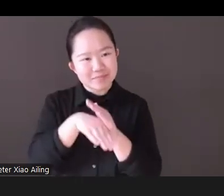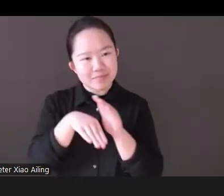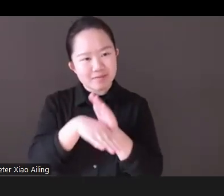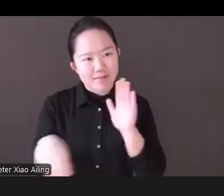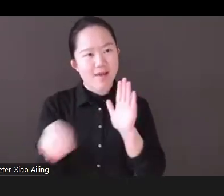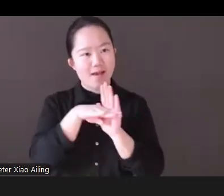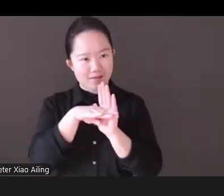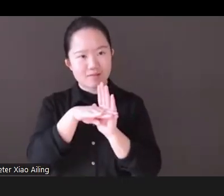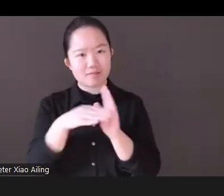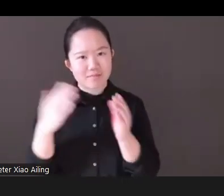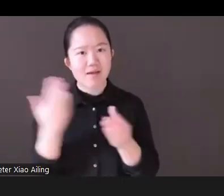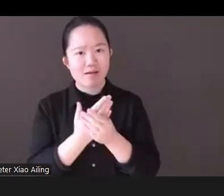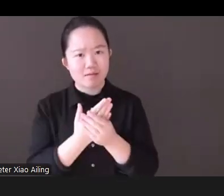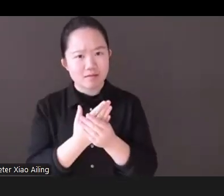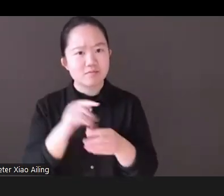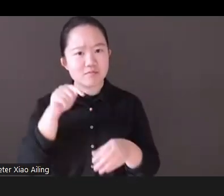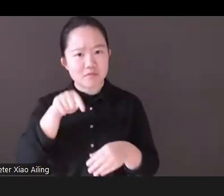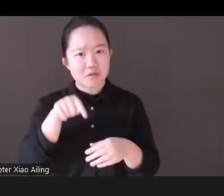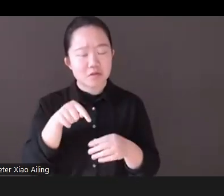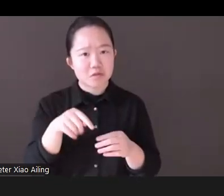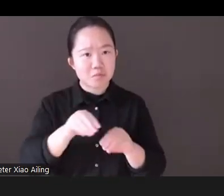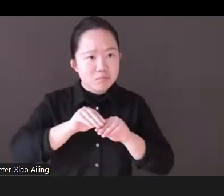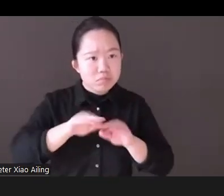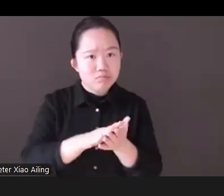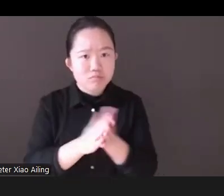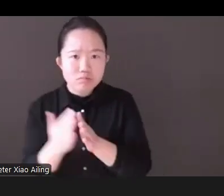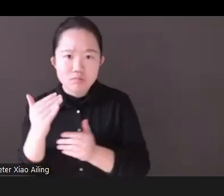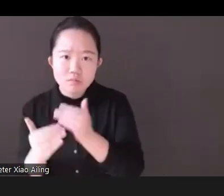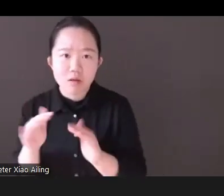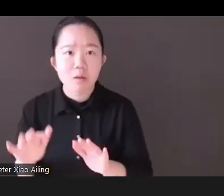do assume at least that it will be organized quite similar to how it is for